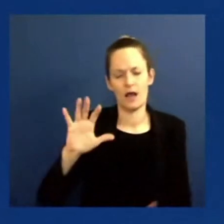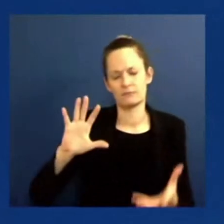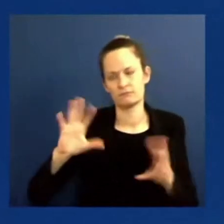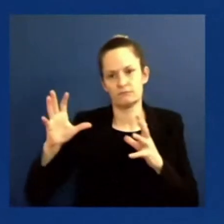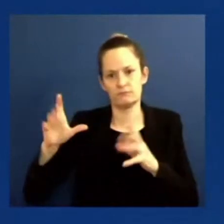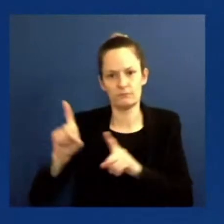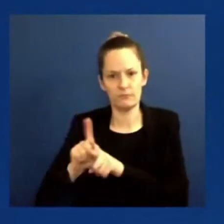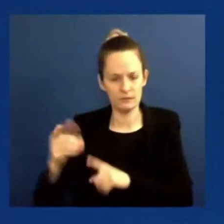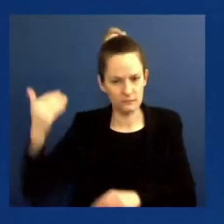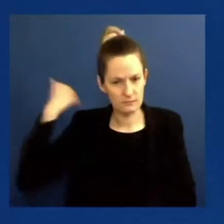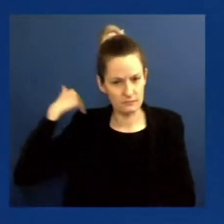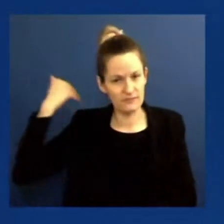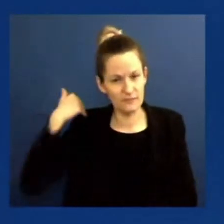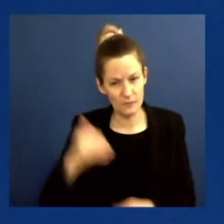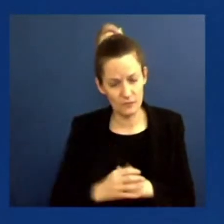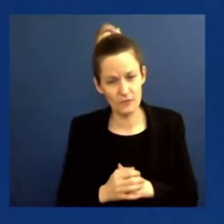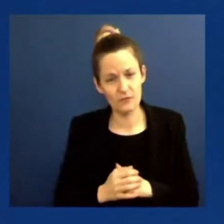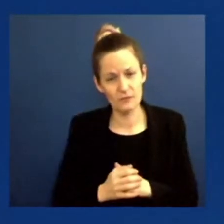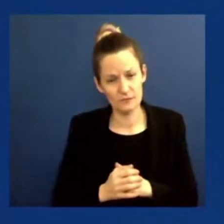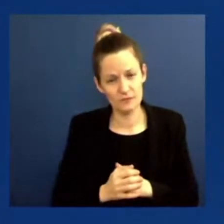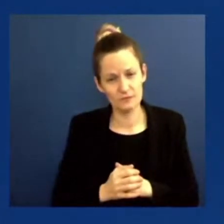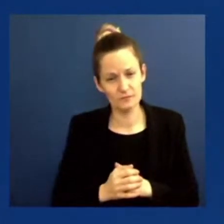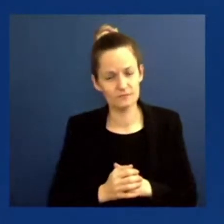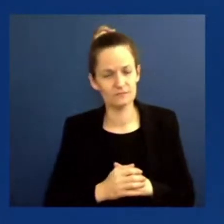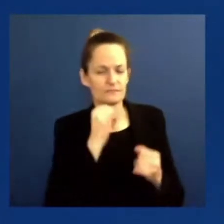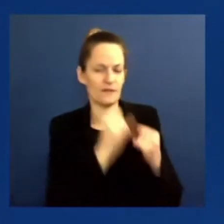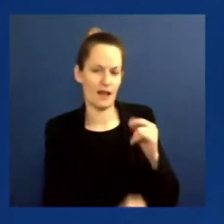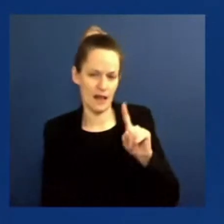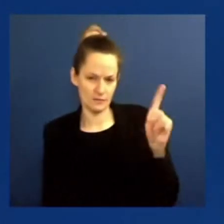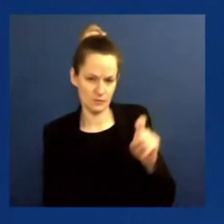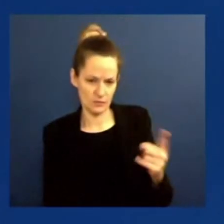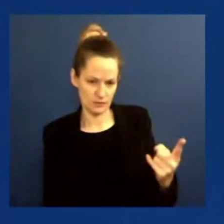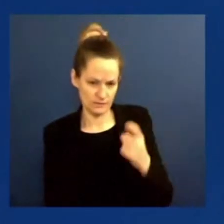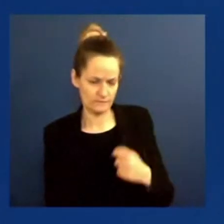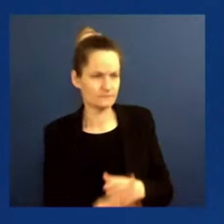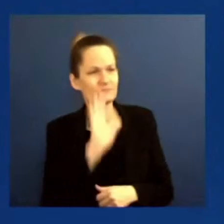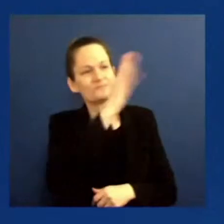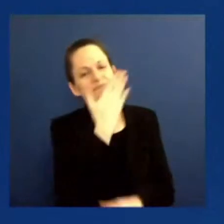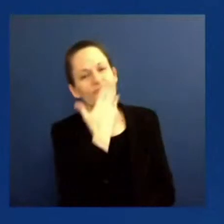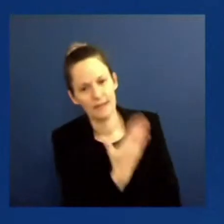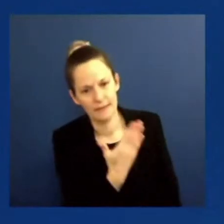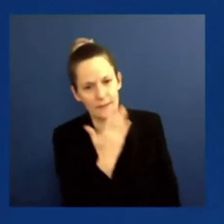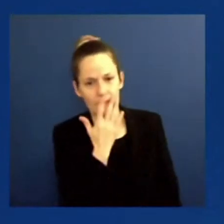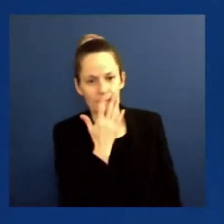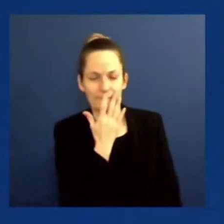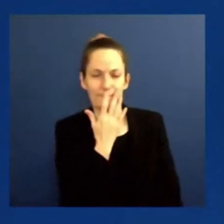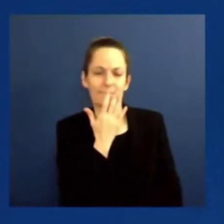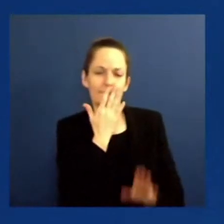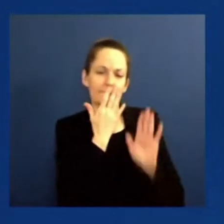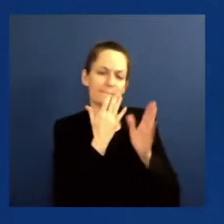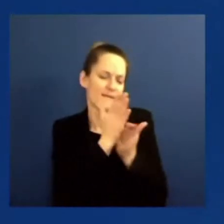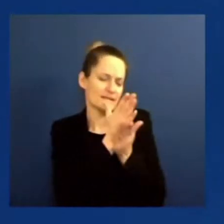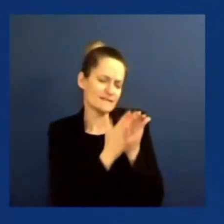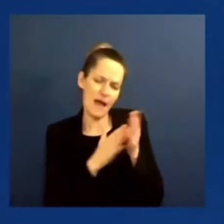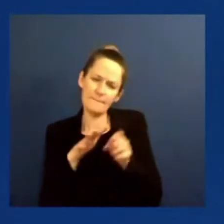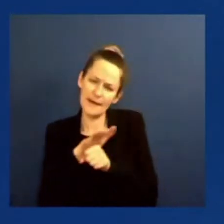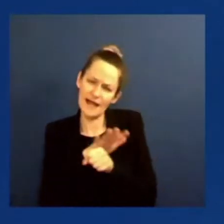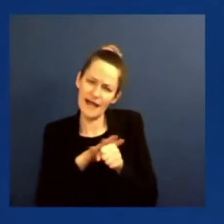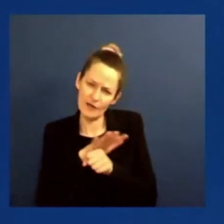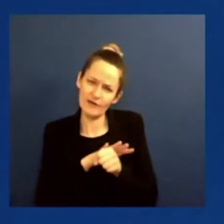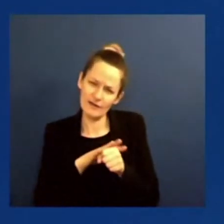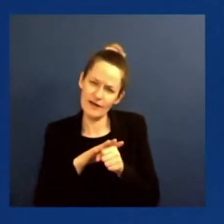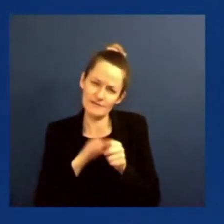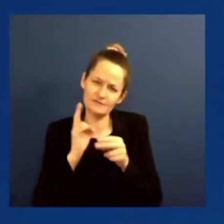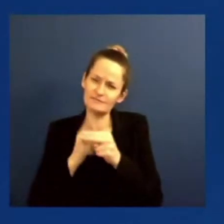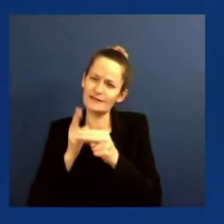Thanks for doing this. Dr. Walensky, as cases in some of those areas, as you mentioned, begin to come down, what is